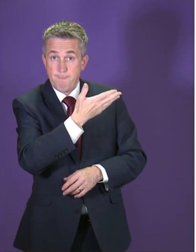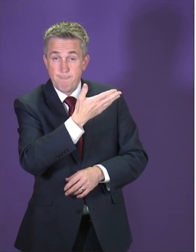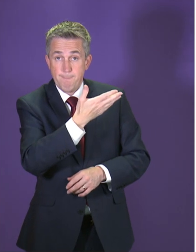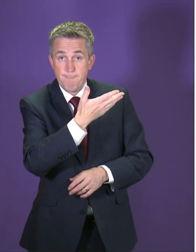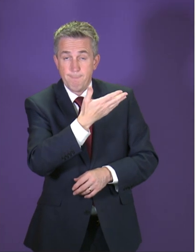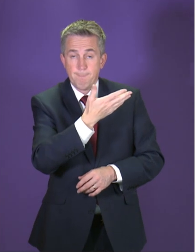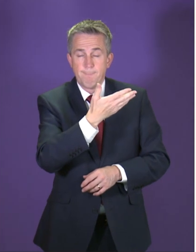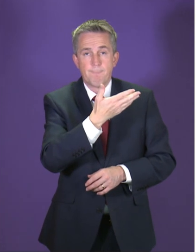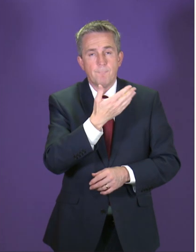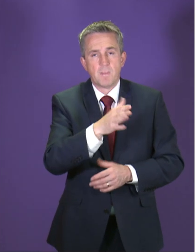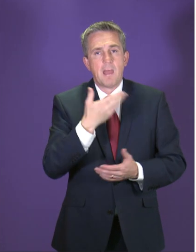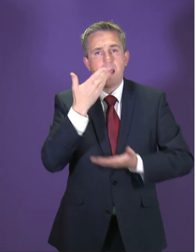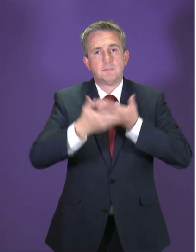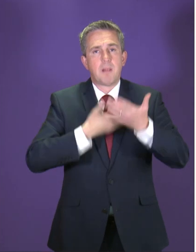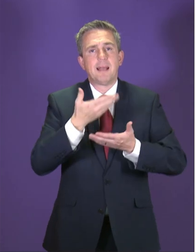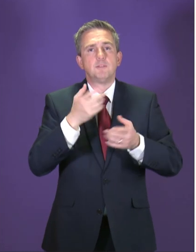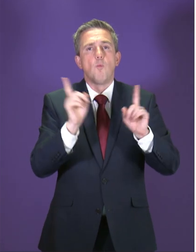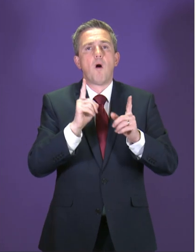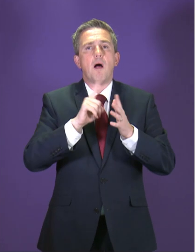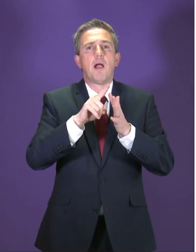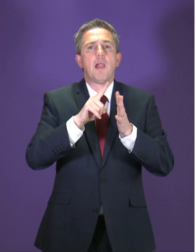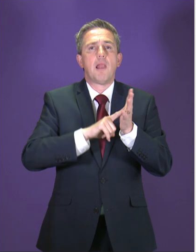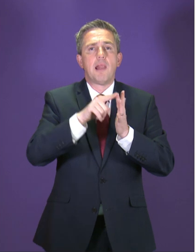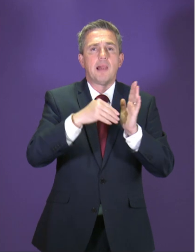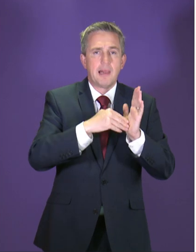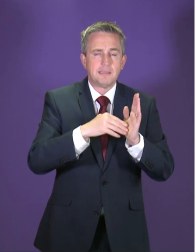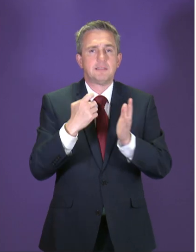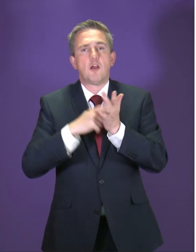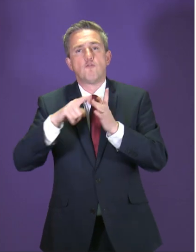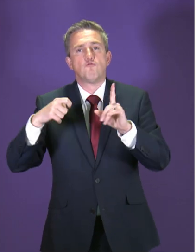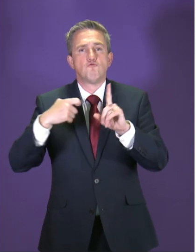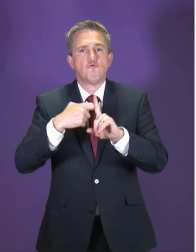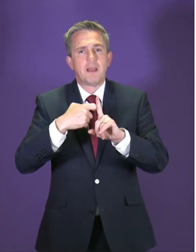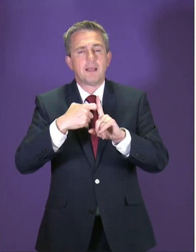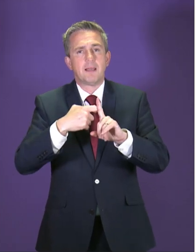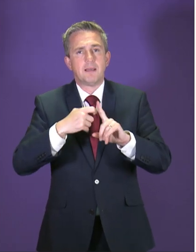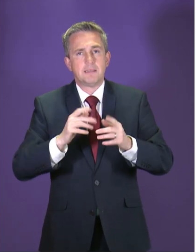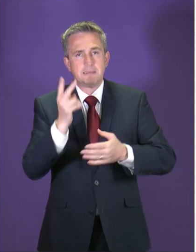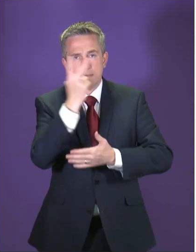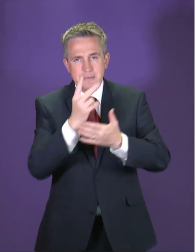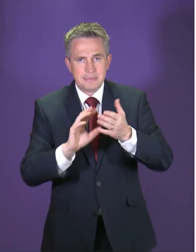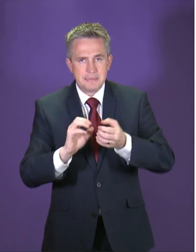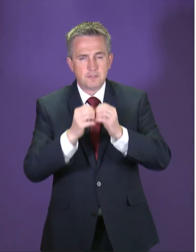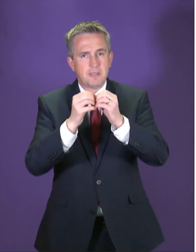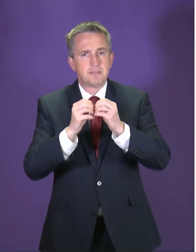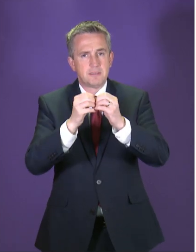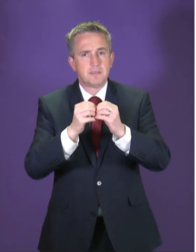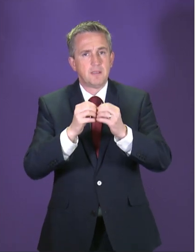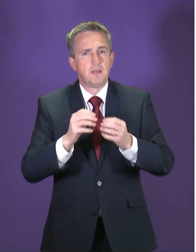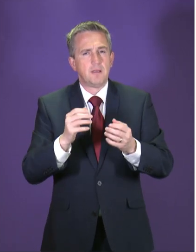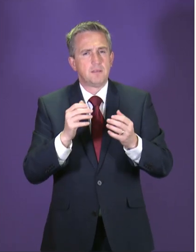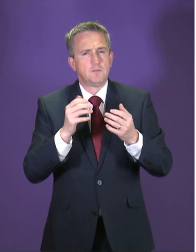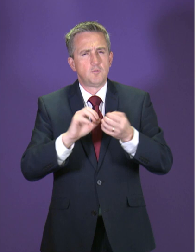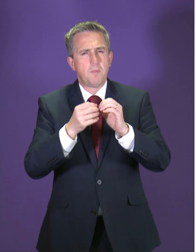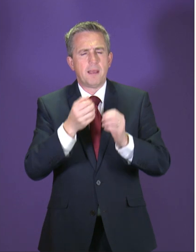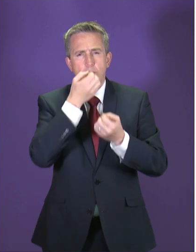about what Liz and Rick did in, to make such an alive communal space